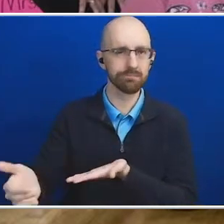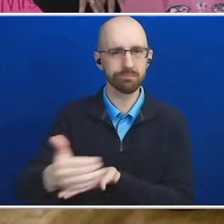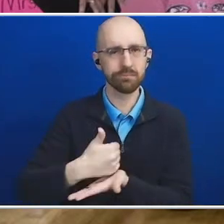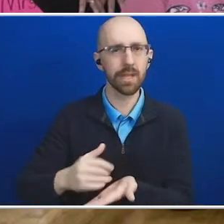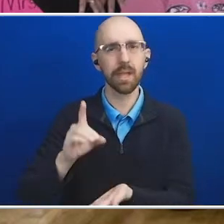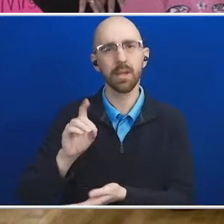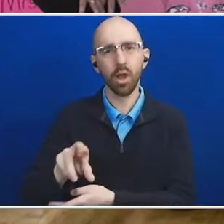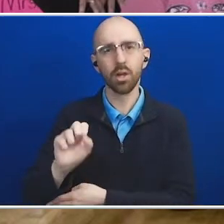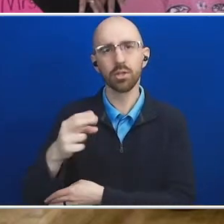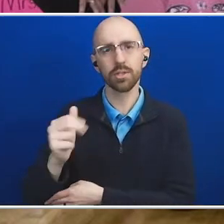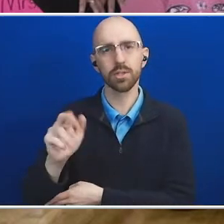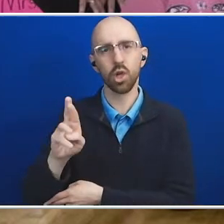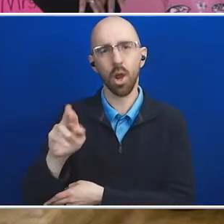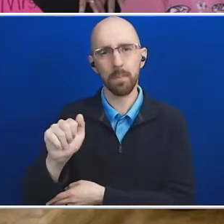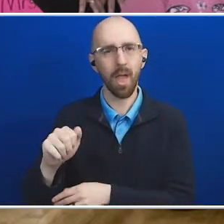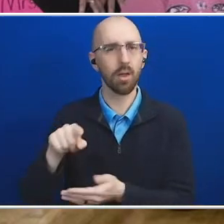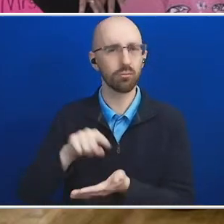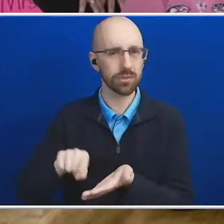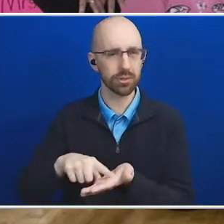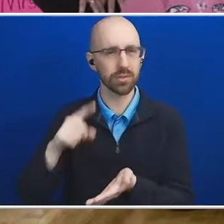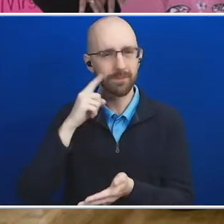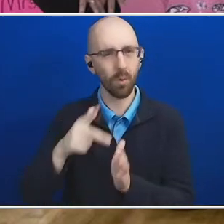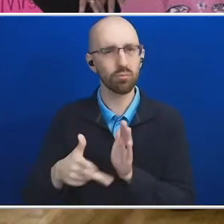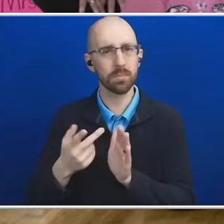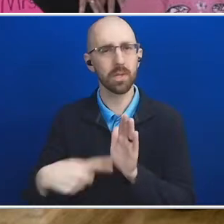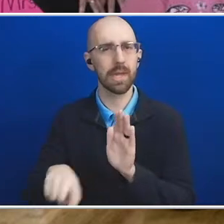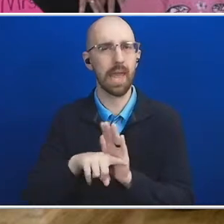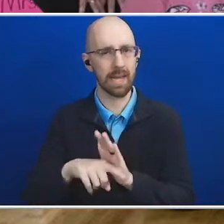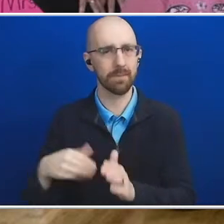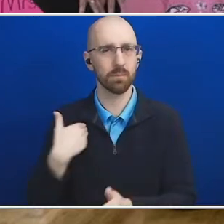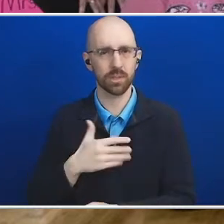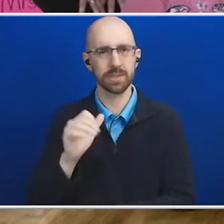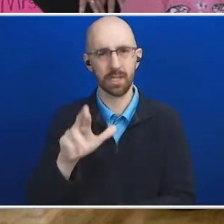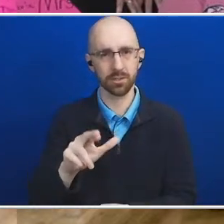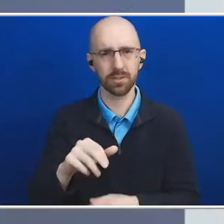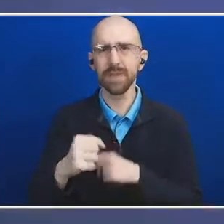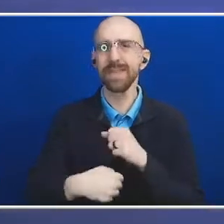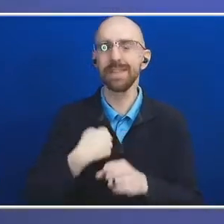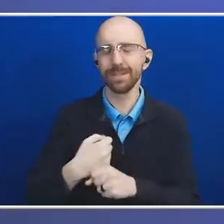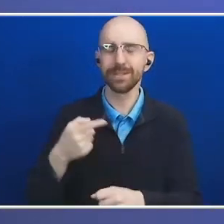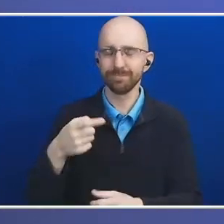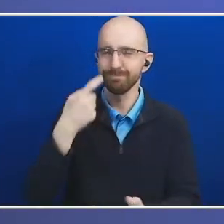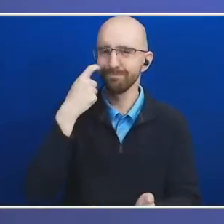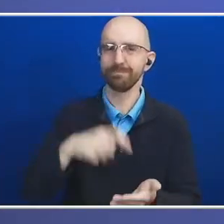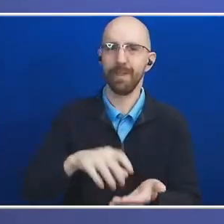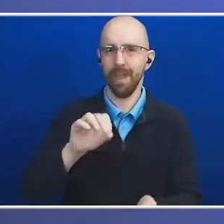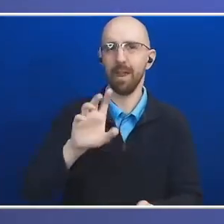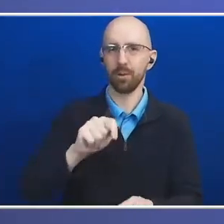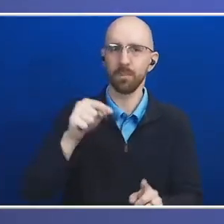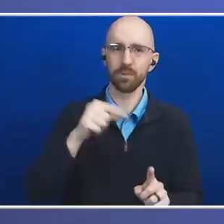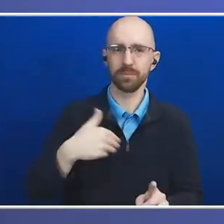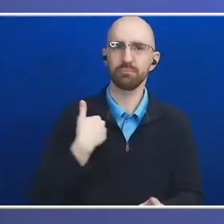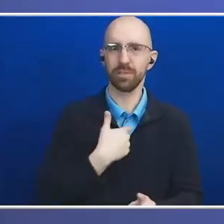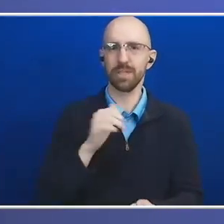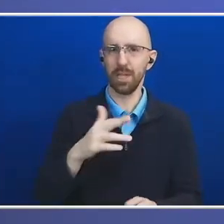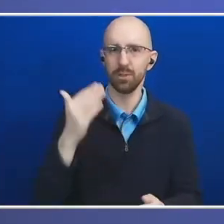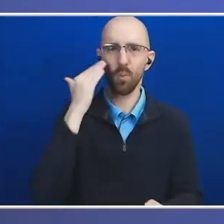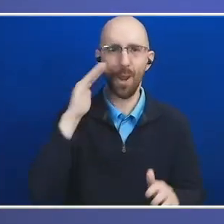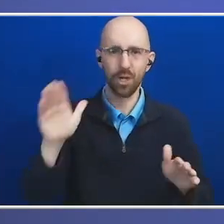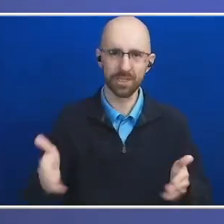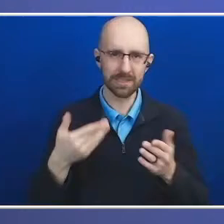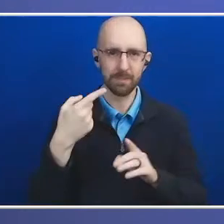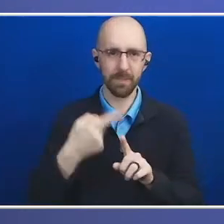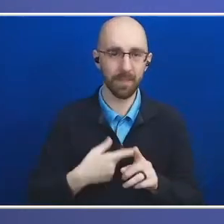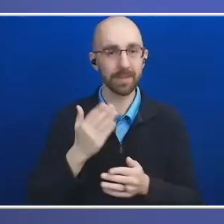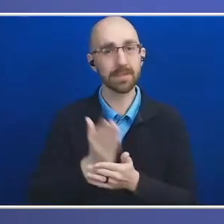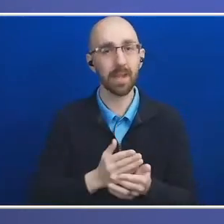triple negative breast cancer. And for years, like, October is Breast Cancer Awareness Month, and I was like, oh, some people would do Zumba events, and so I